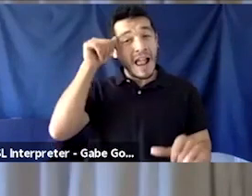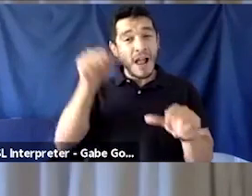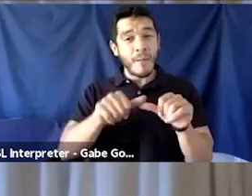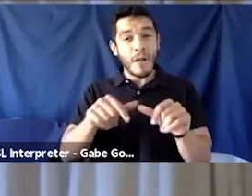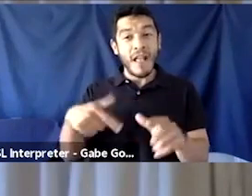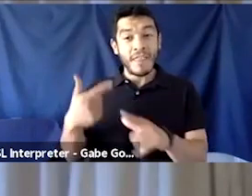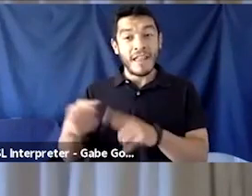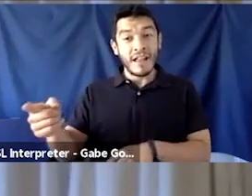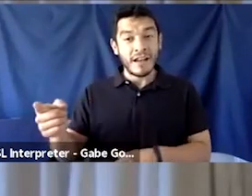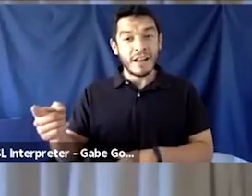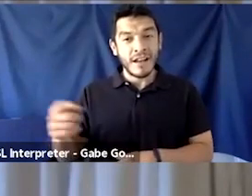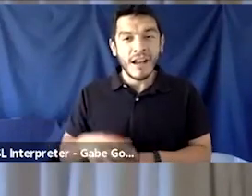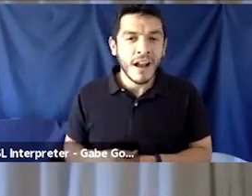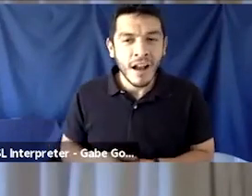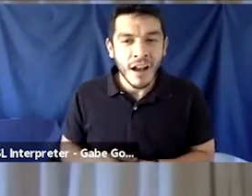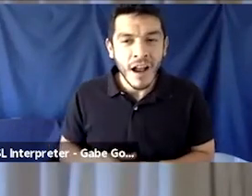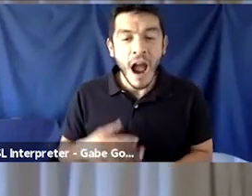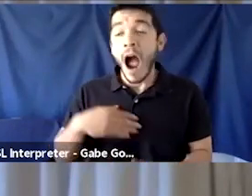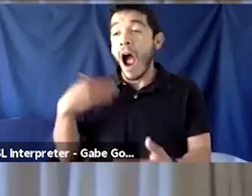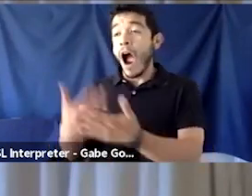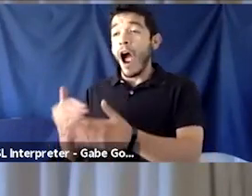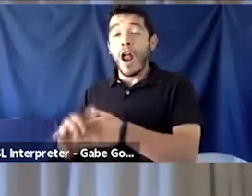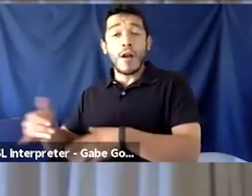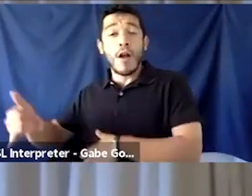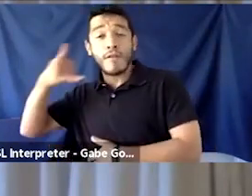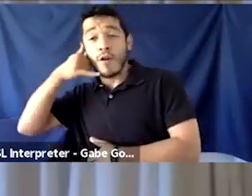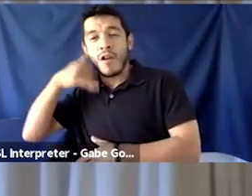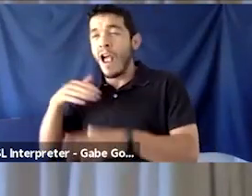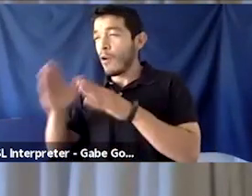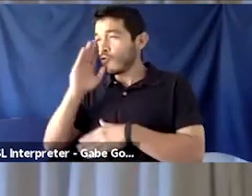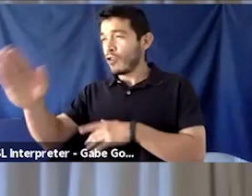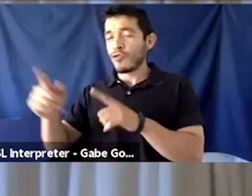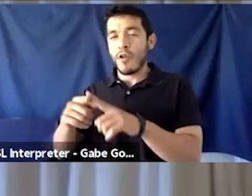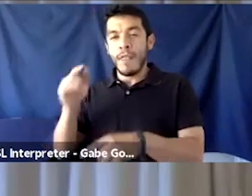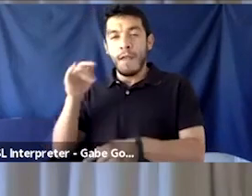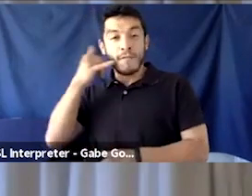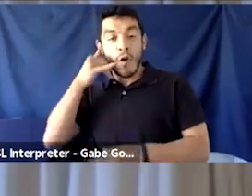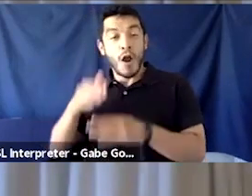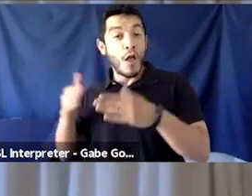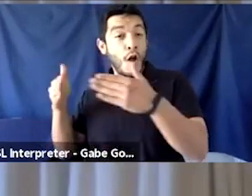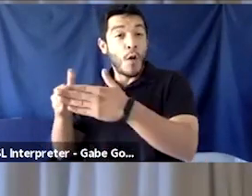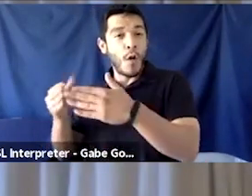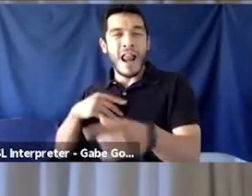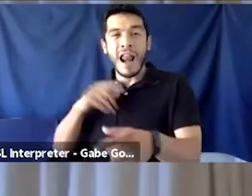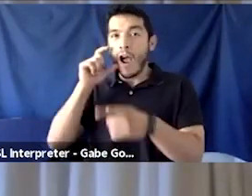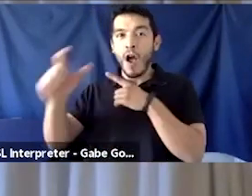pay phones. And I got to the corner and I called my agent and I said, I'm not getting that